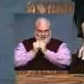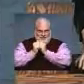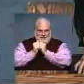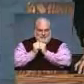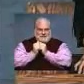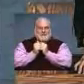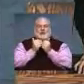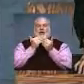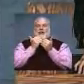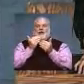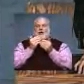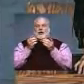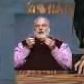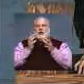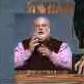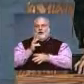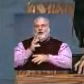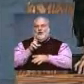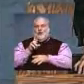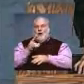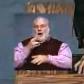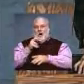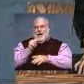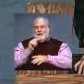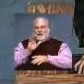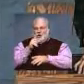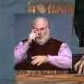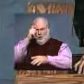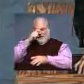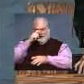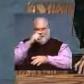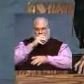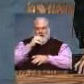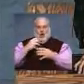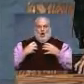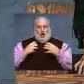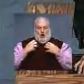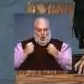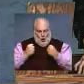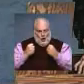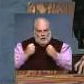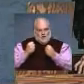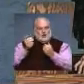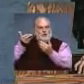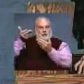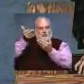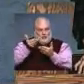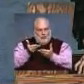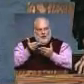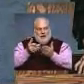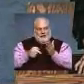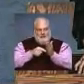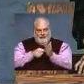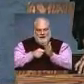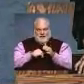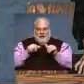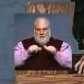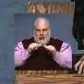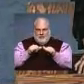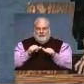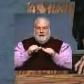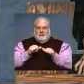Thank you, Director White, for your wisdom and for your courage in having brought this potential